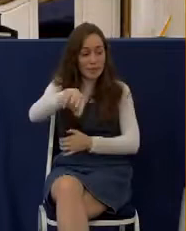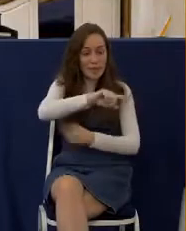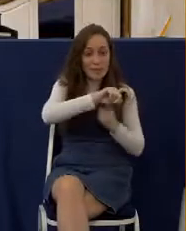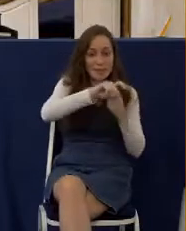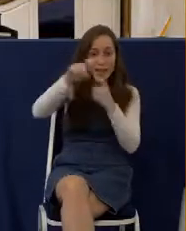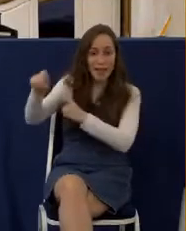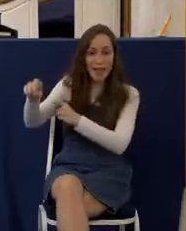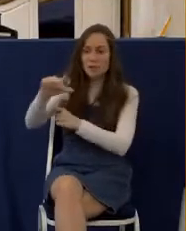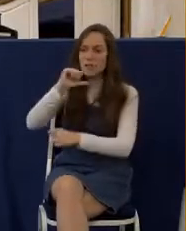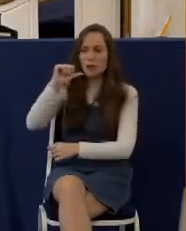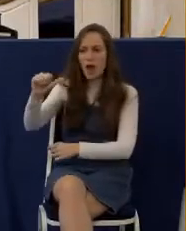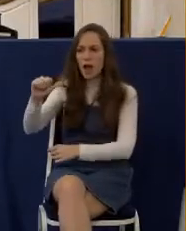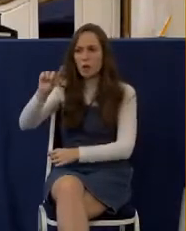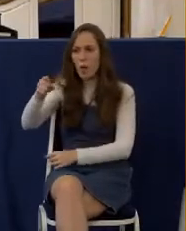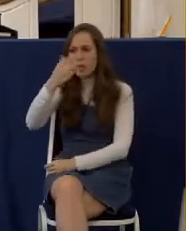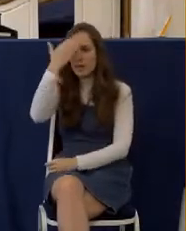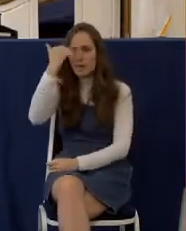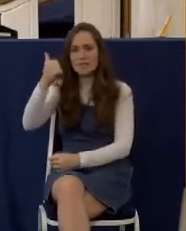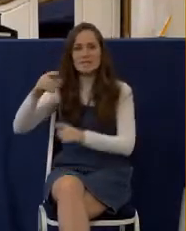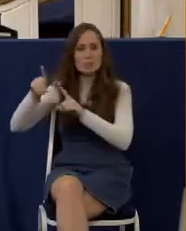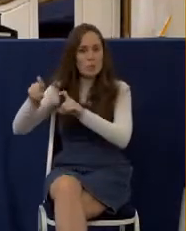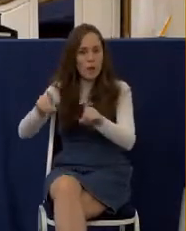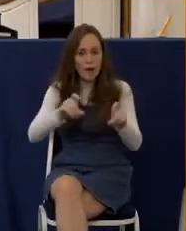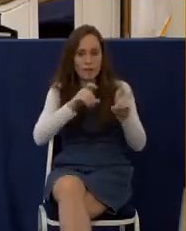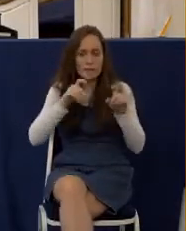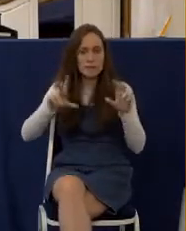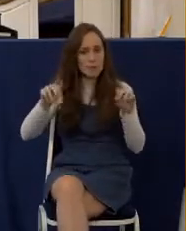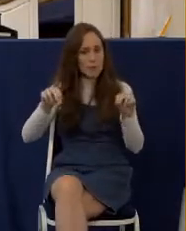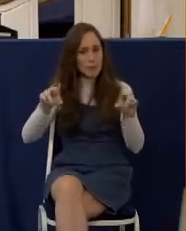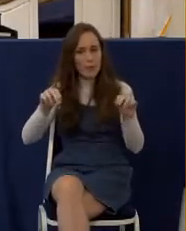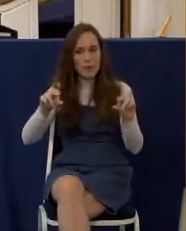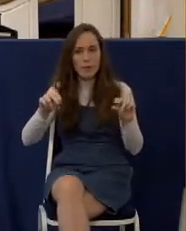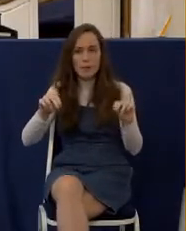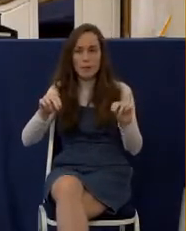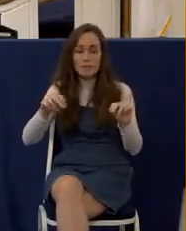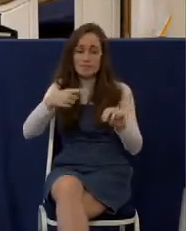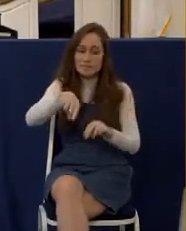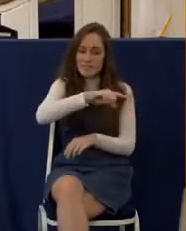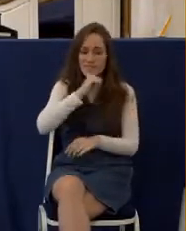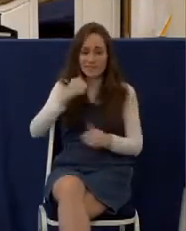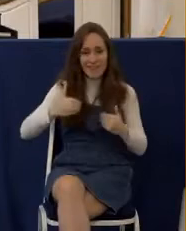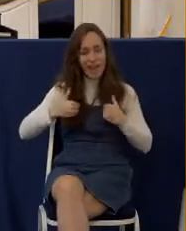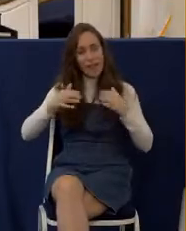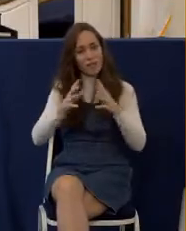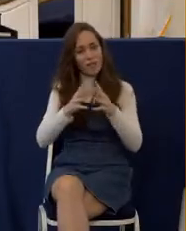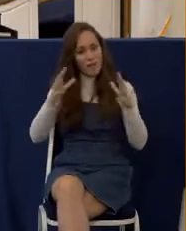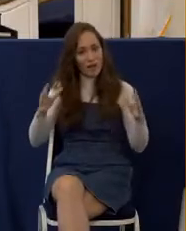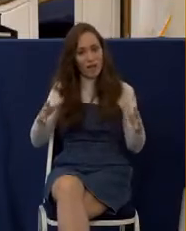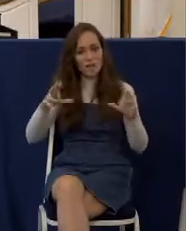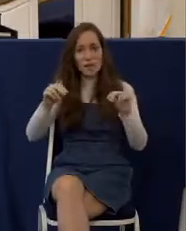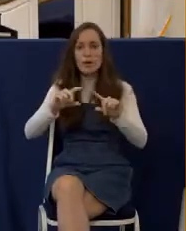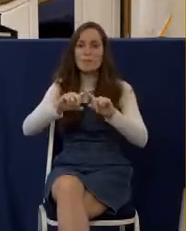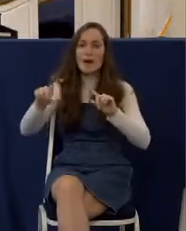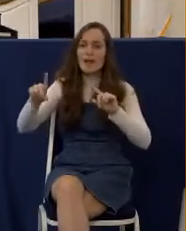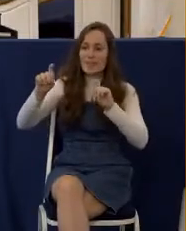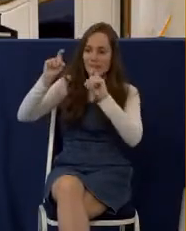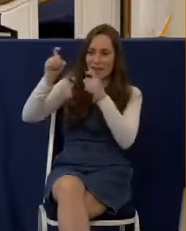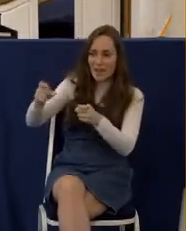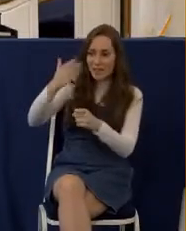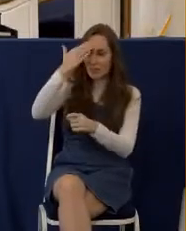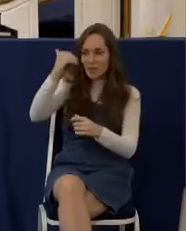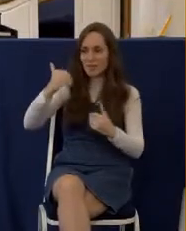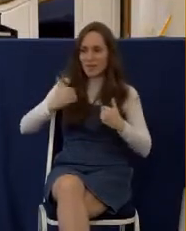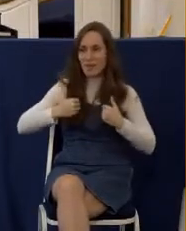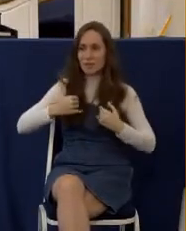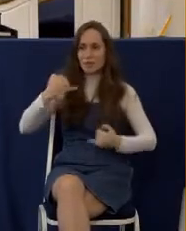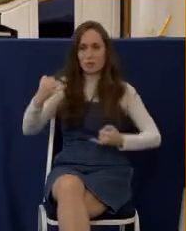only out of their trials, even the fact that they were going through a trial, and they didn't have a whole lot, but they did it out of a joy in their